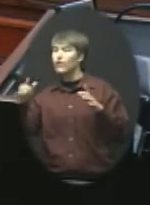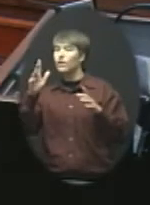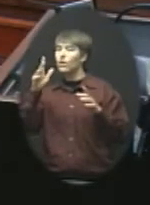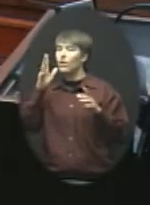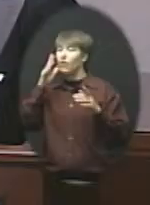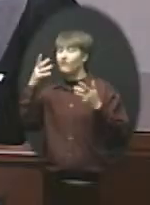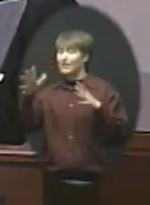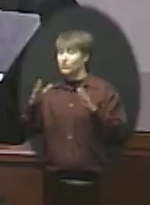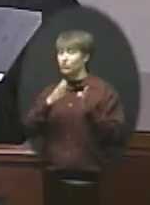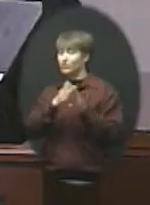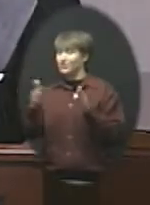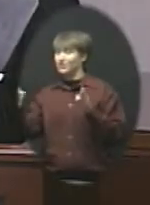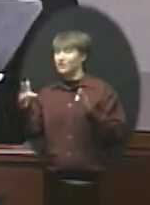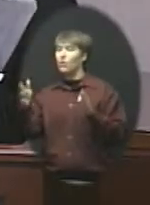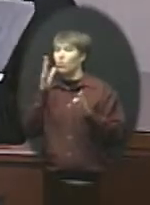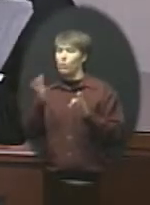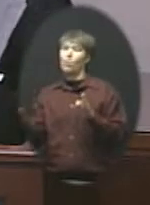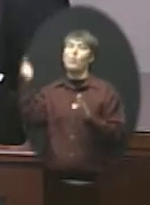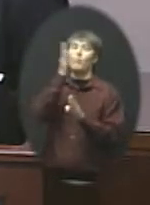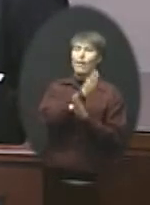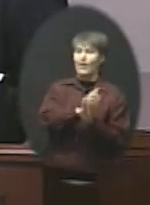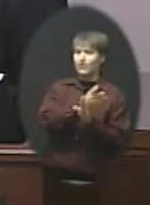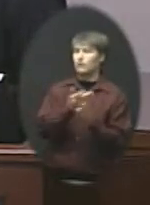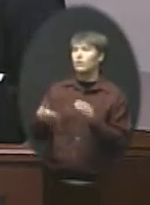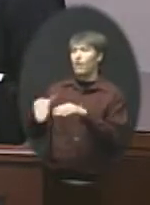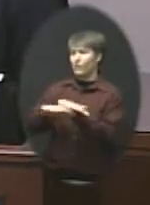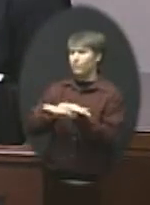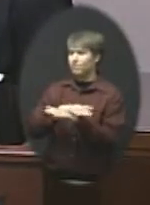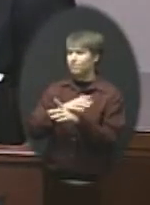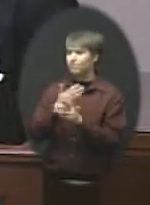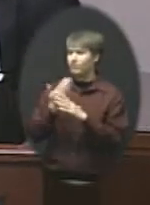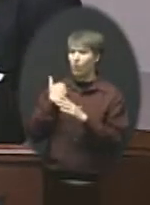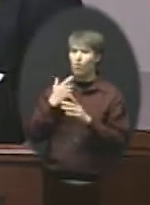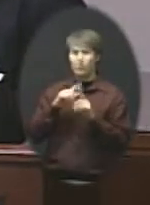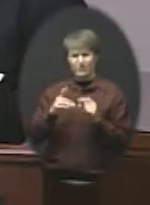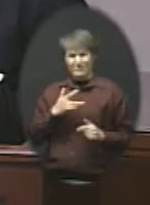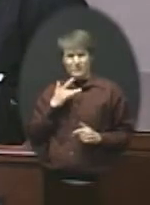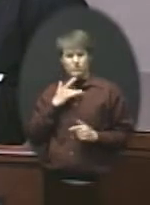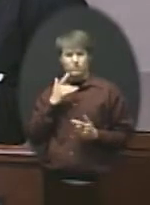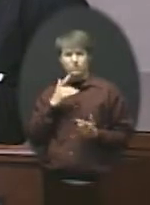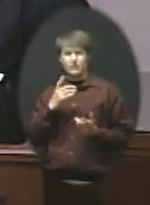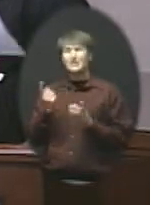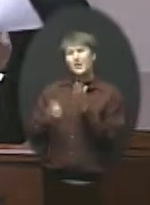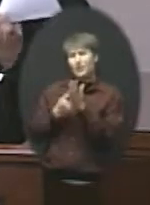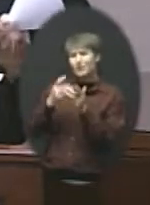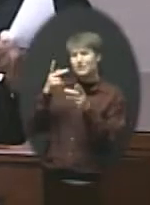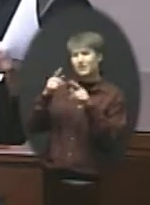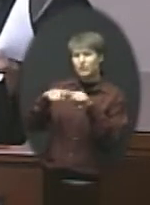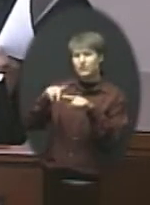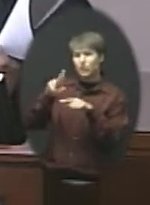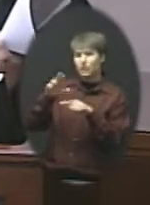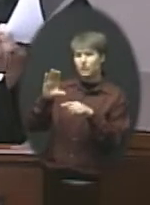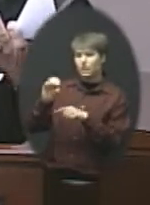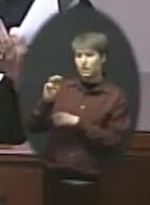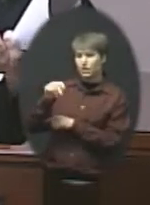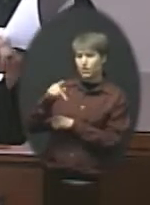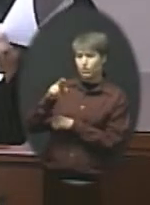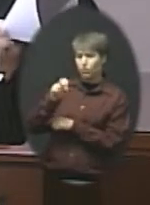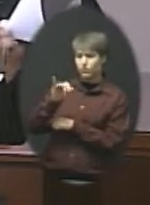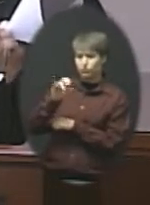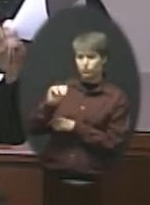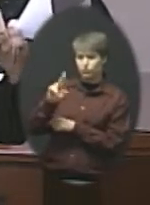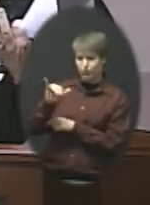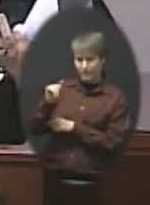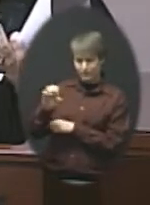you set it up in the system. You could get 30. But we feel 21. We kind of went with what would